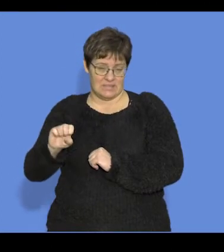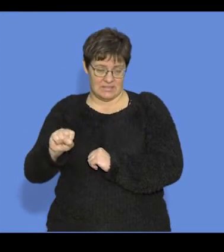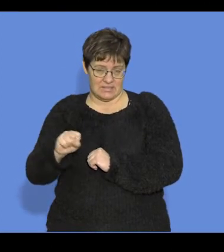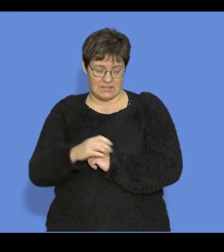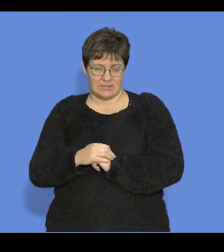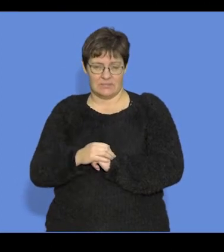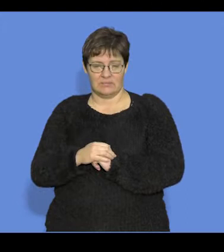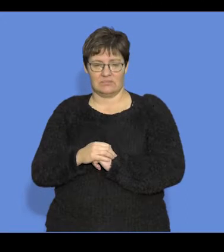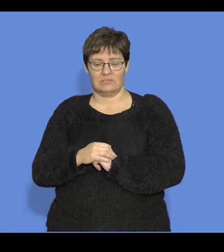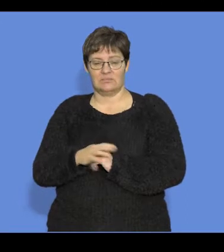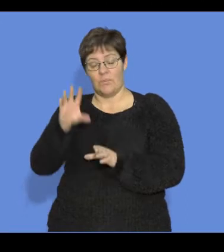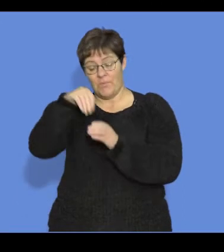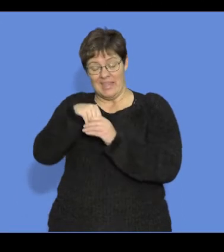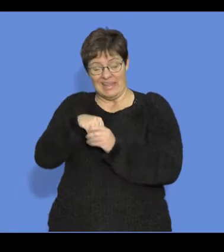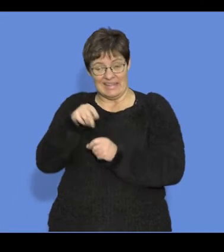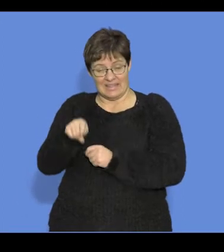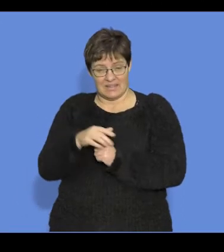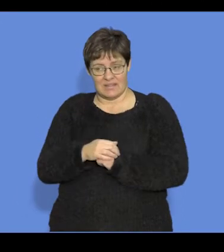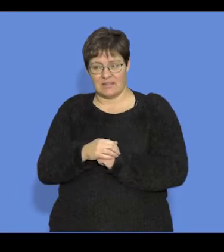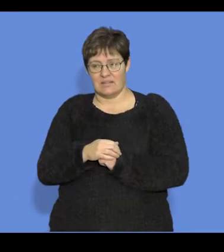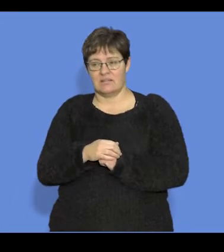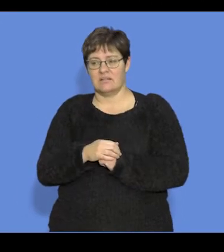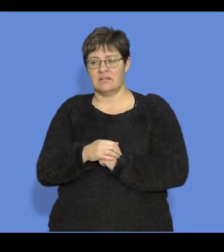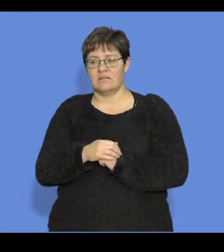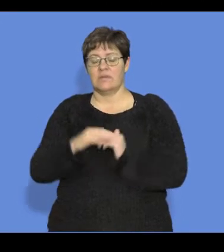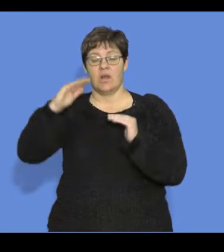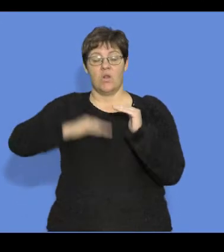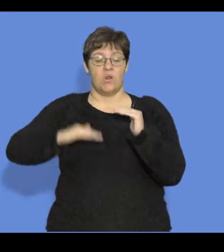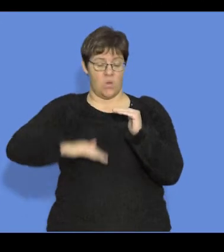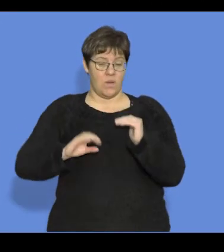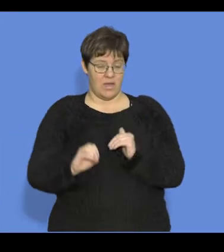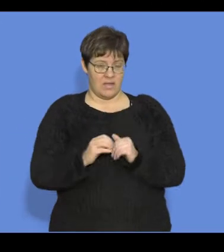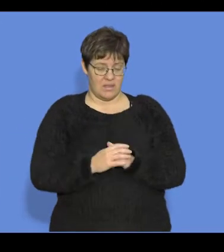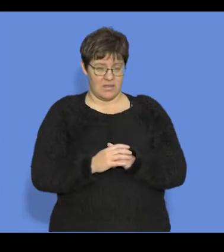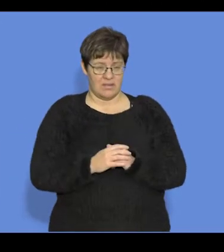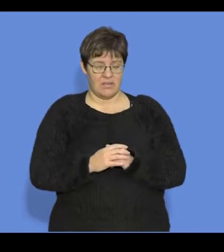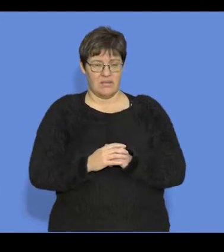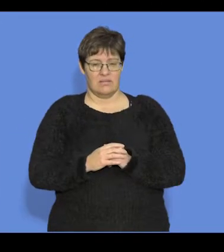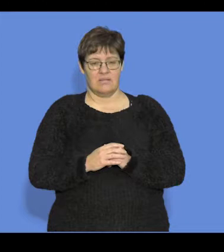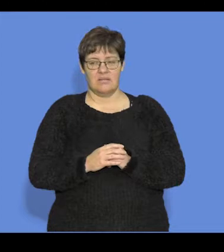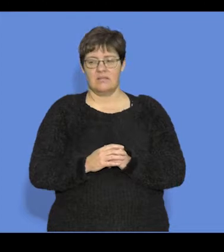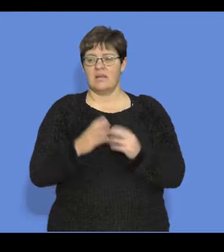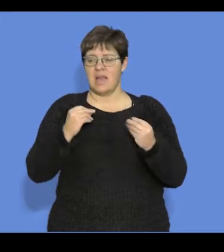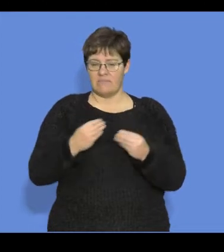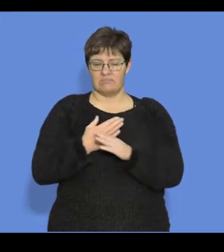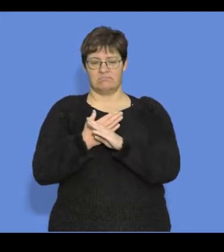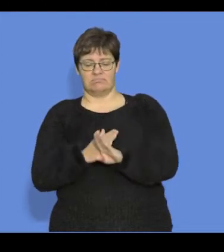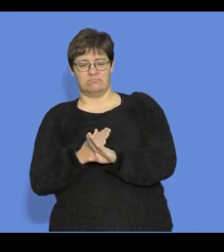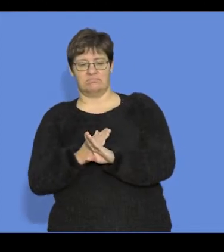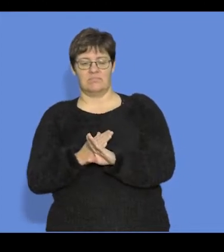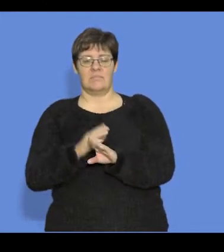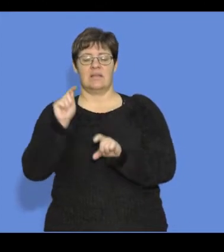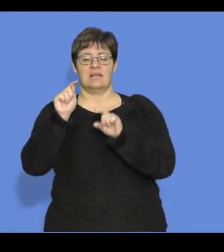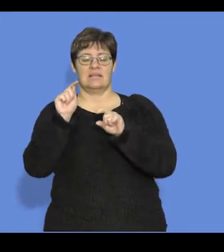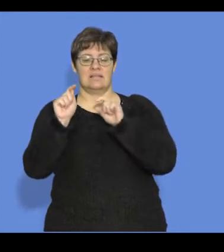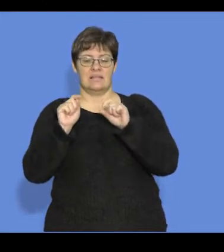In the epidermis, mainly on the lower surface, there are guard cells so that gas can